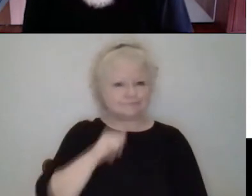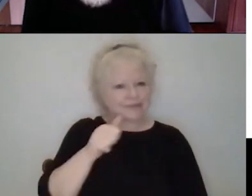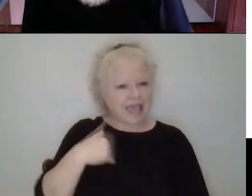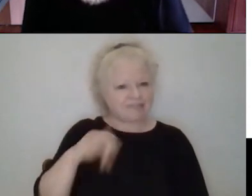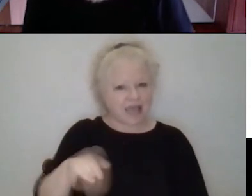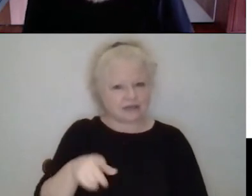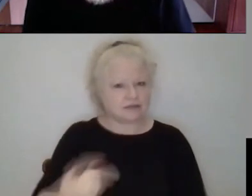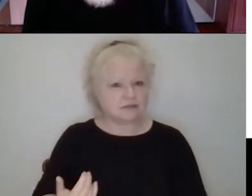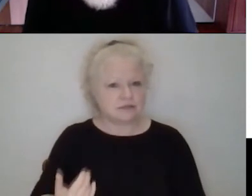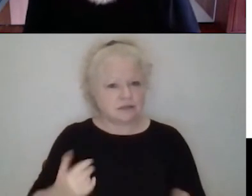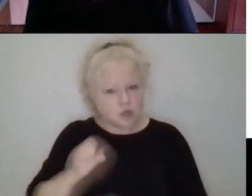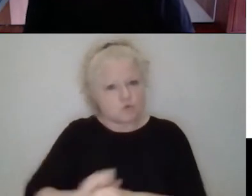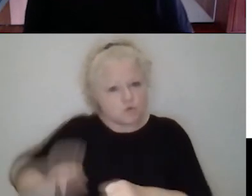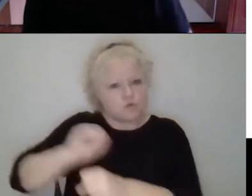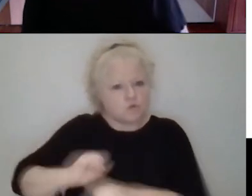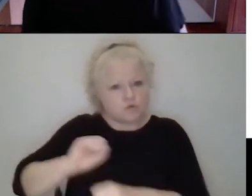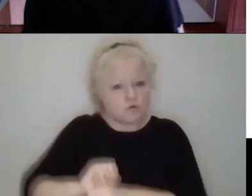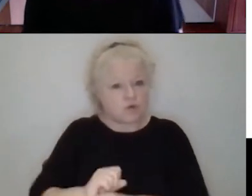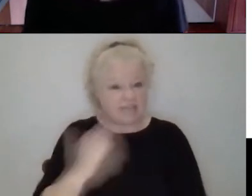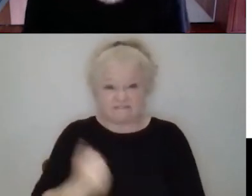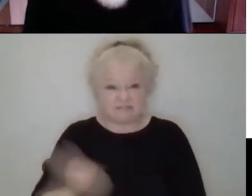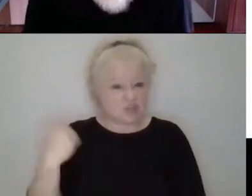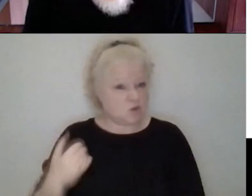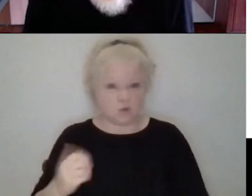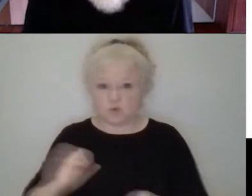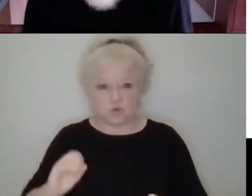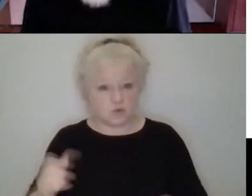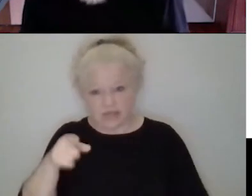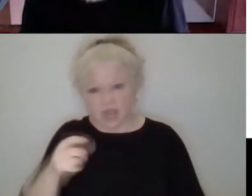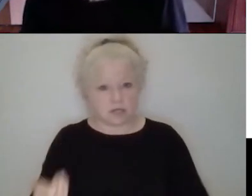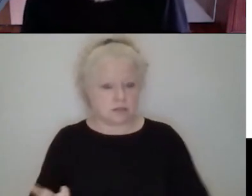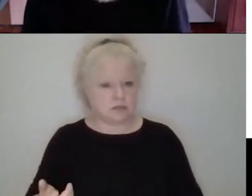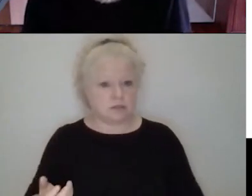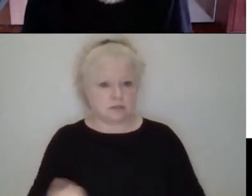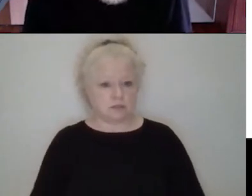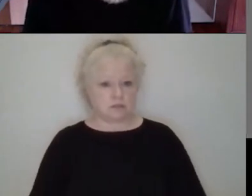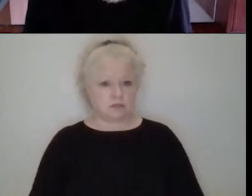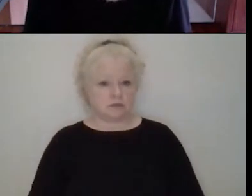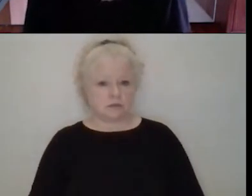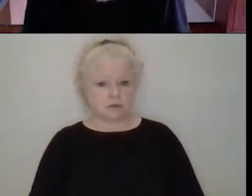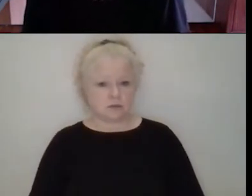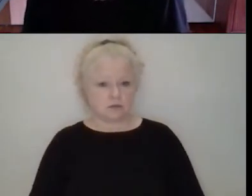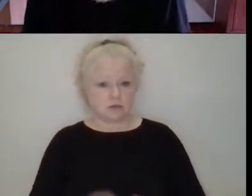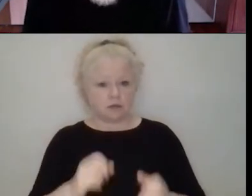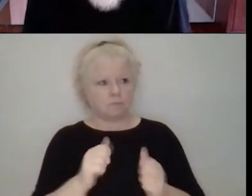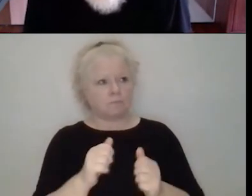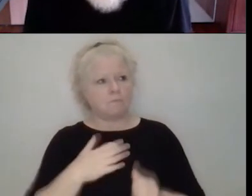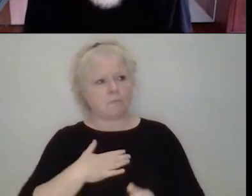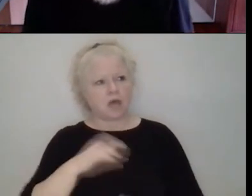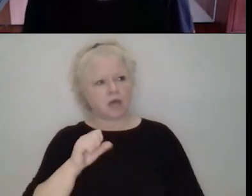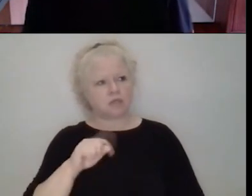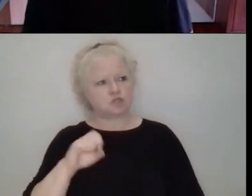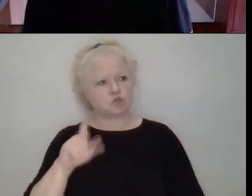case, right, even 15 years ago. No, I've been like mostly, I've been with my studio almost